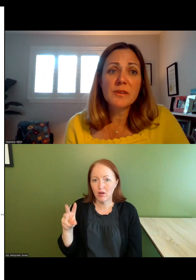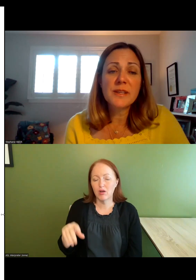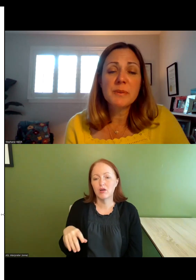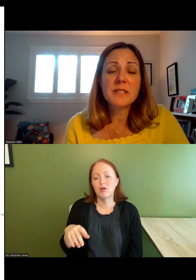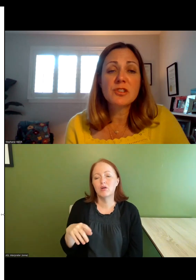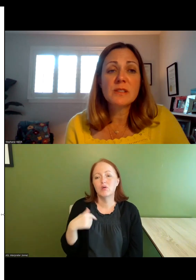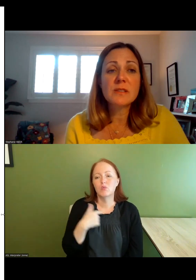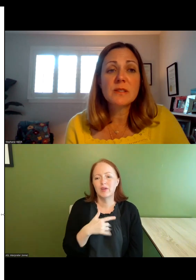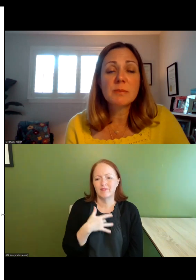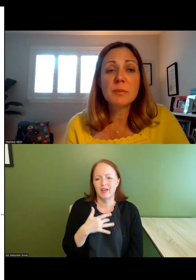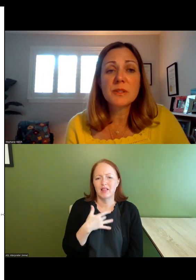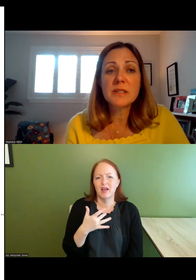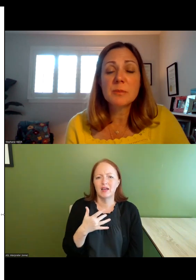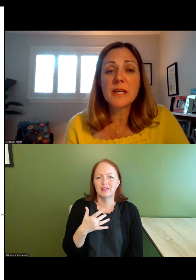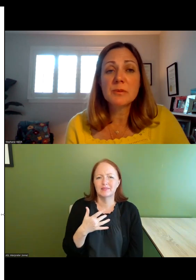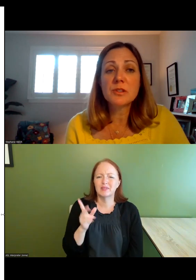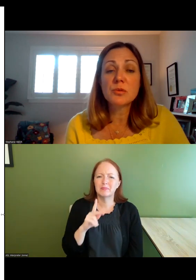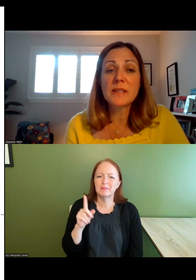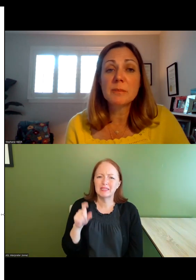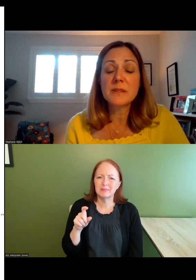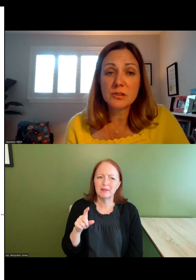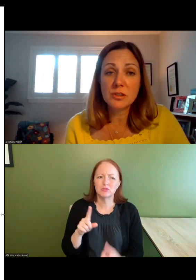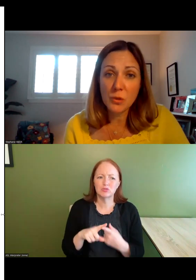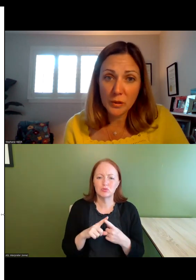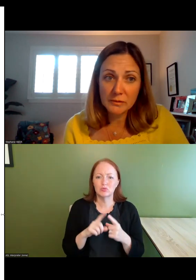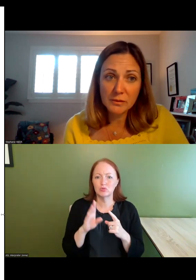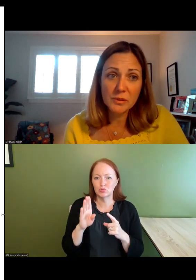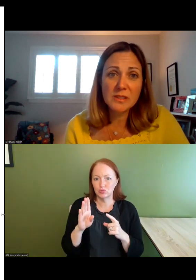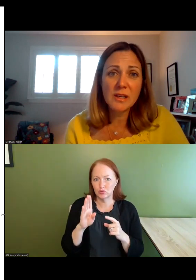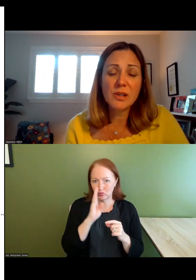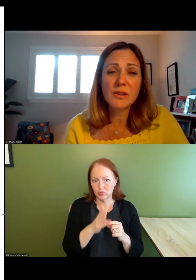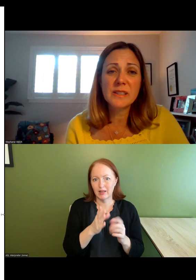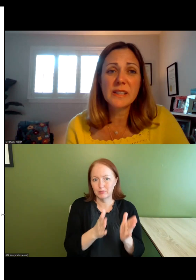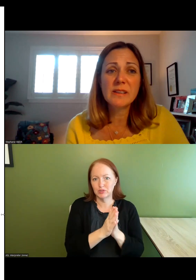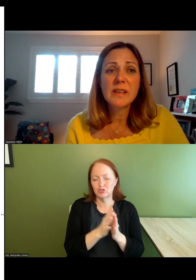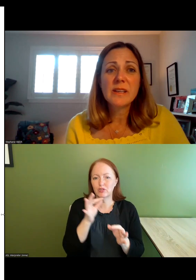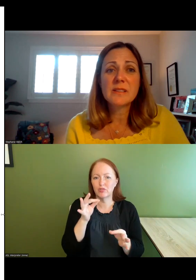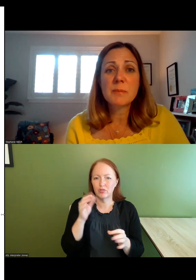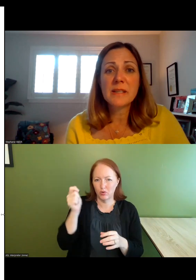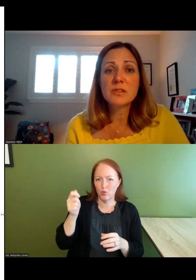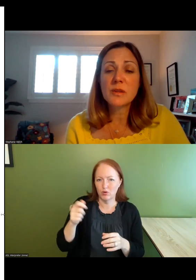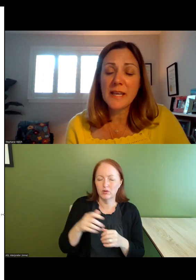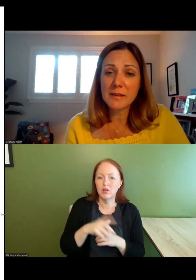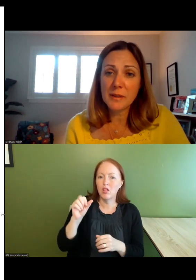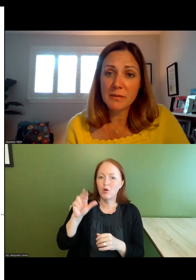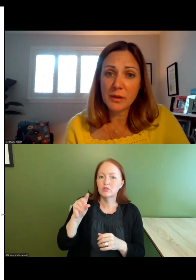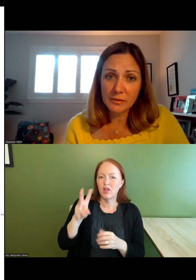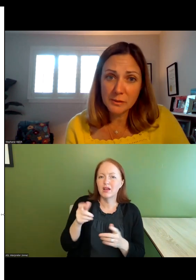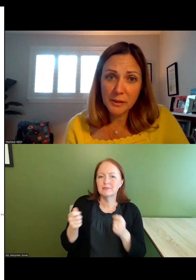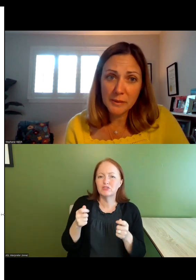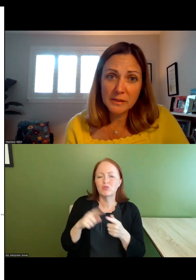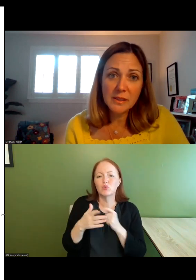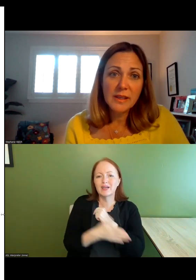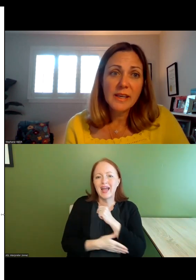really felt that people needed to be able to directly petition the court. Laura's Law currently is managed through the County Behavioral